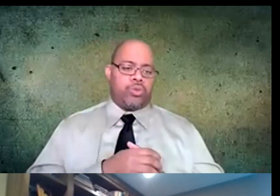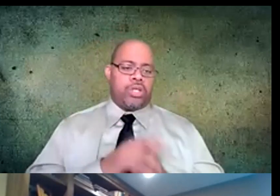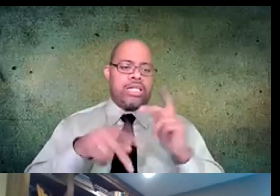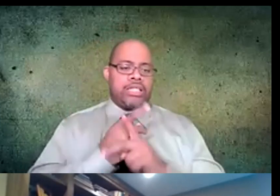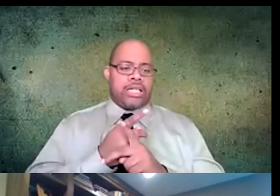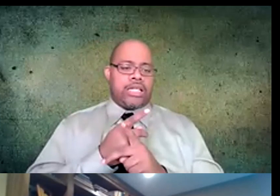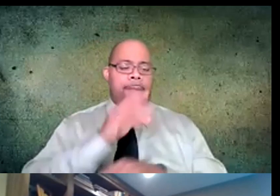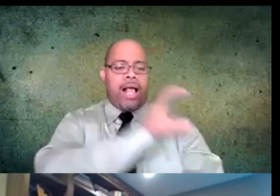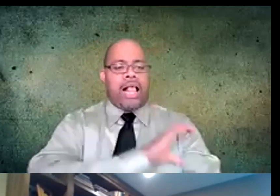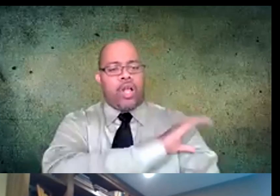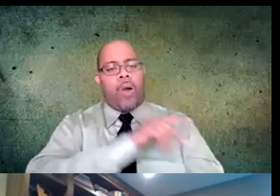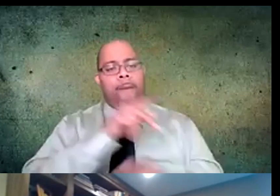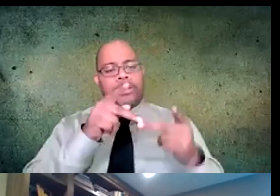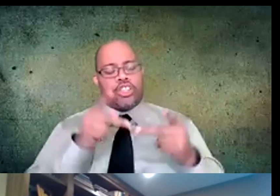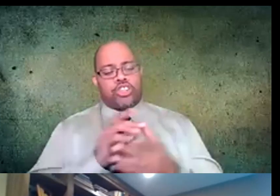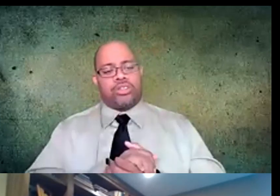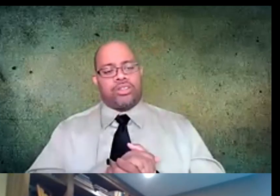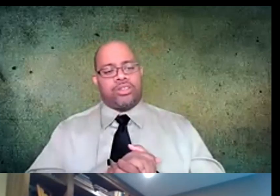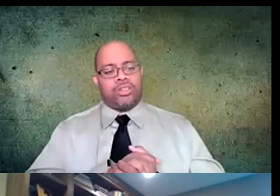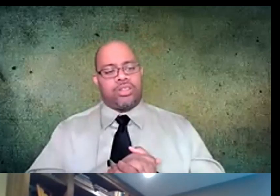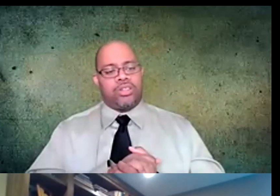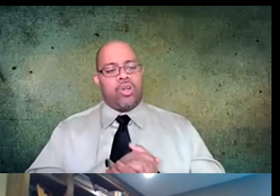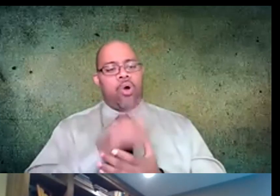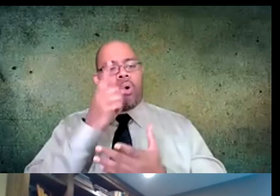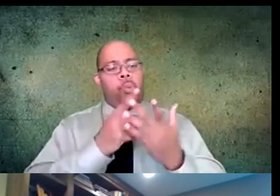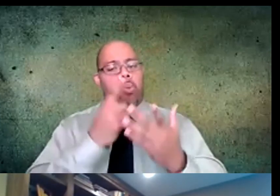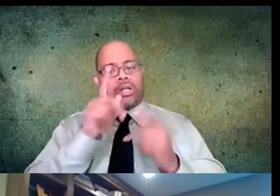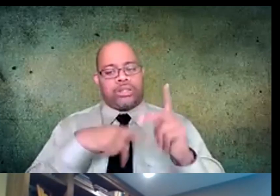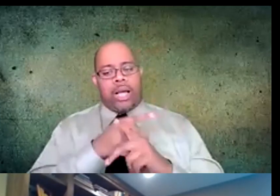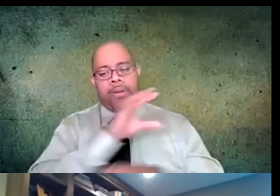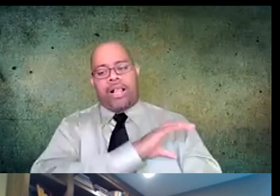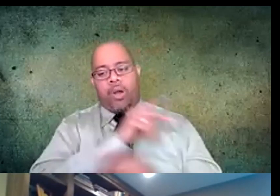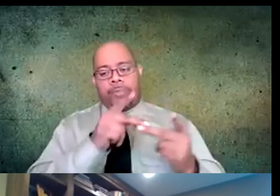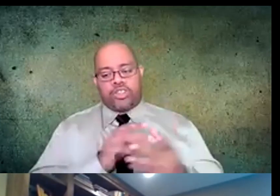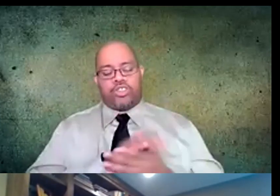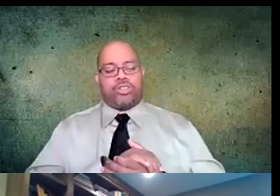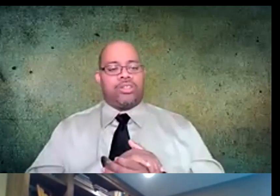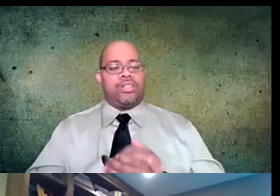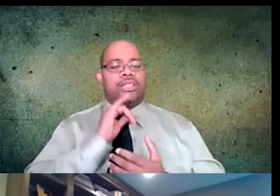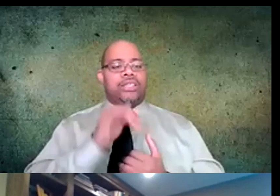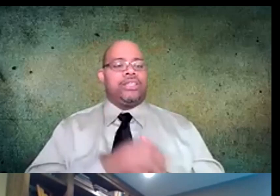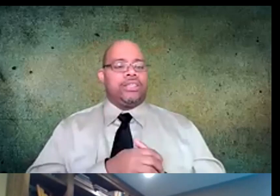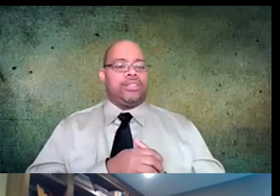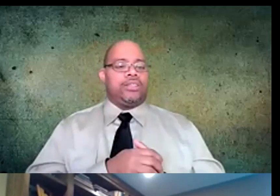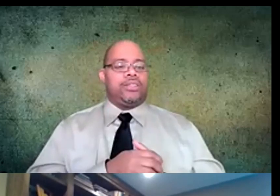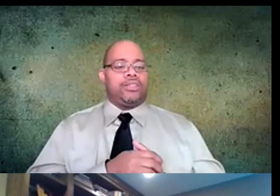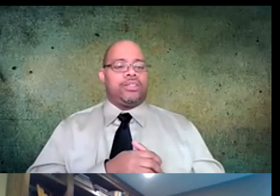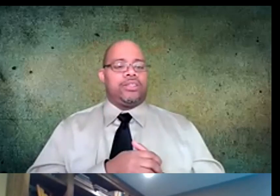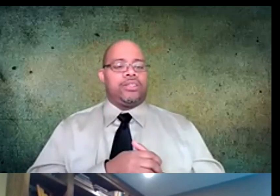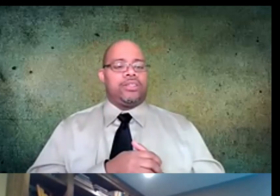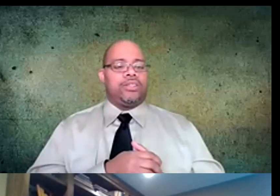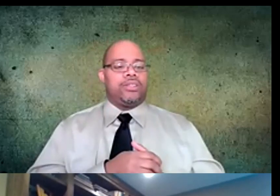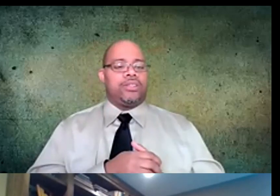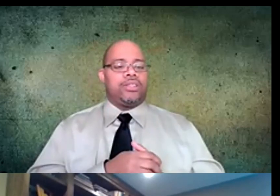clinical positions. One type of clinical position is, essentially